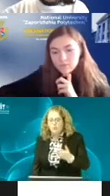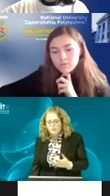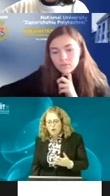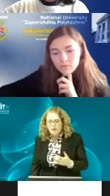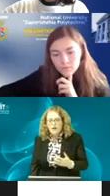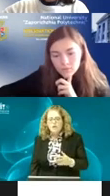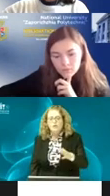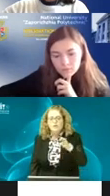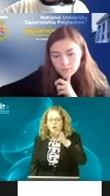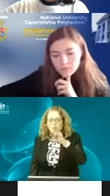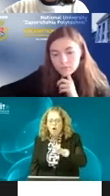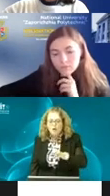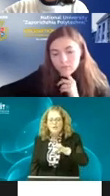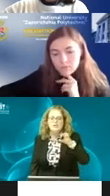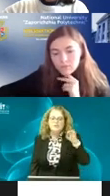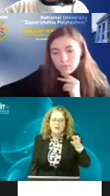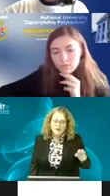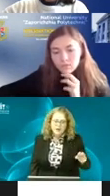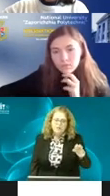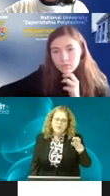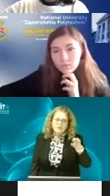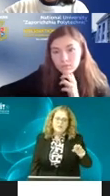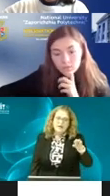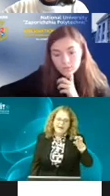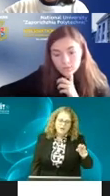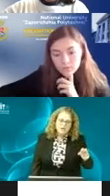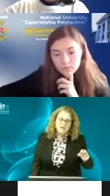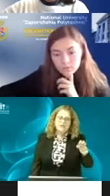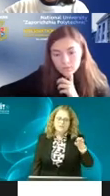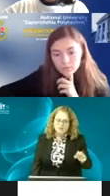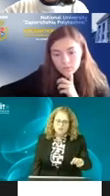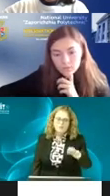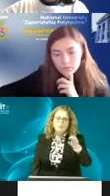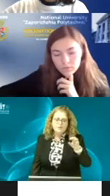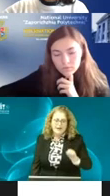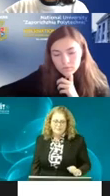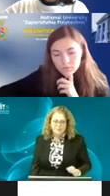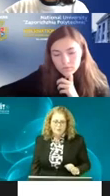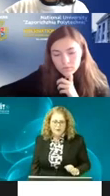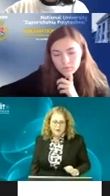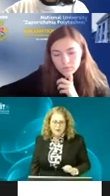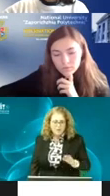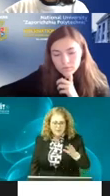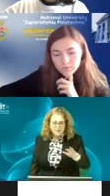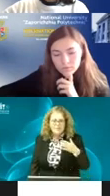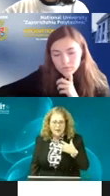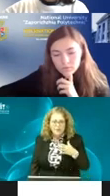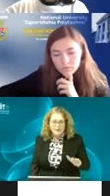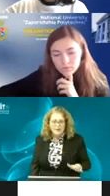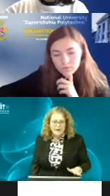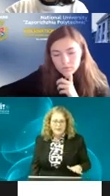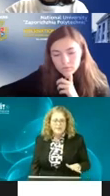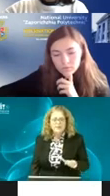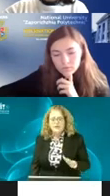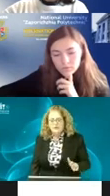it multimodal? So it's the qualities of these agents that determine what type they will be. So this is my